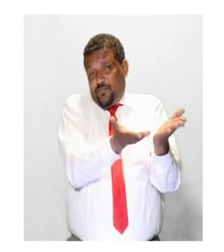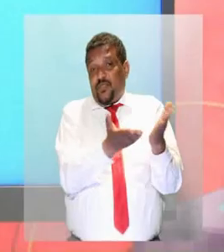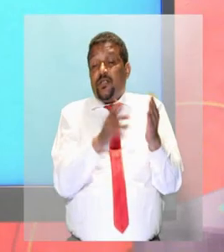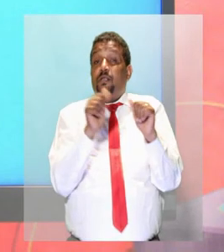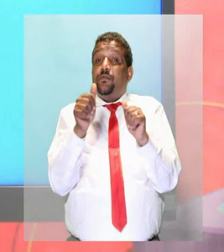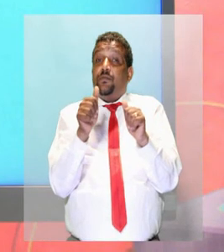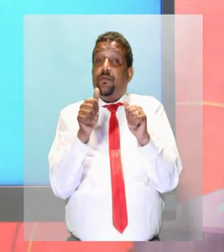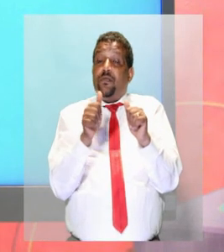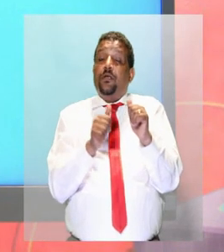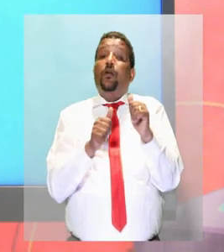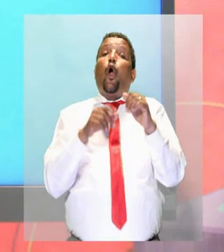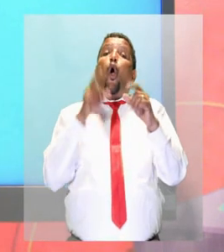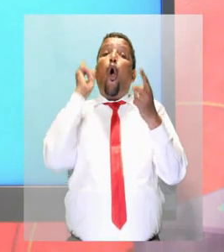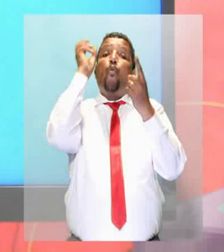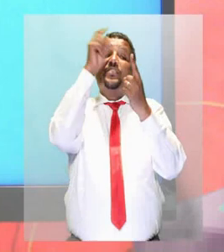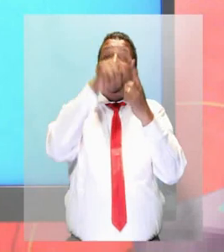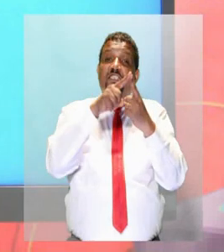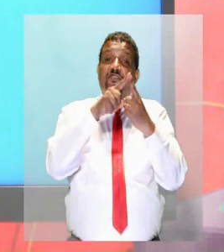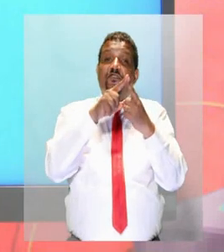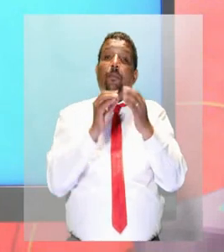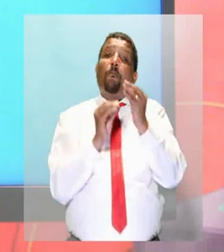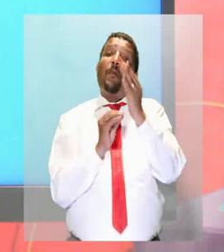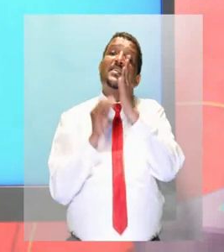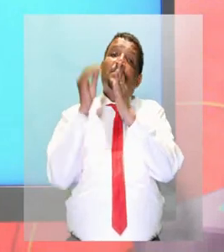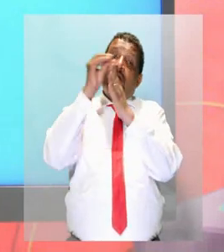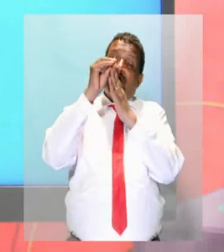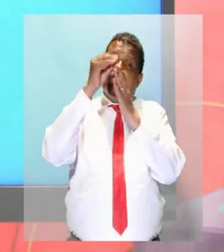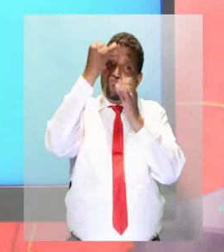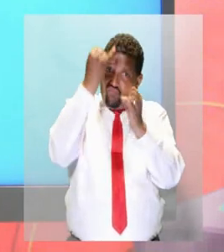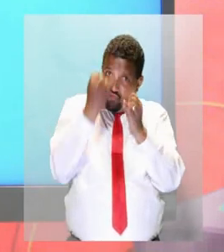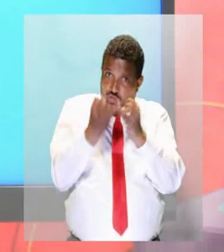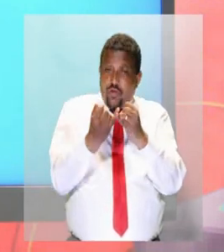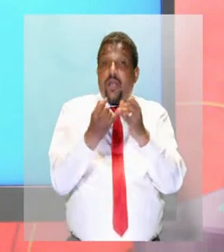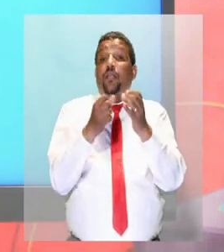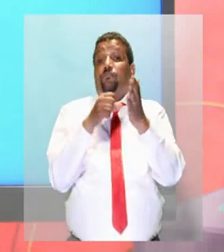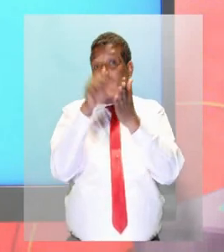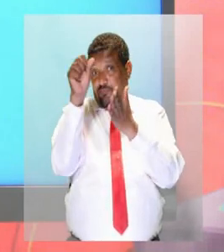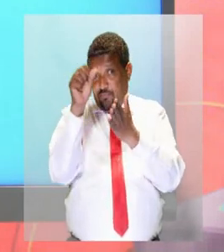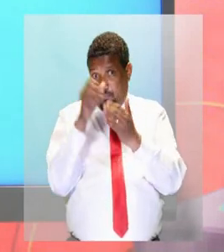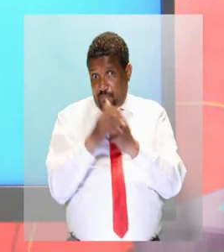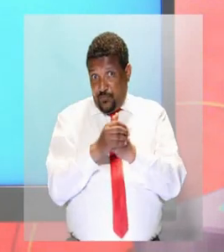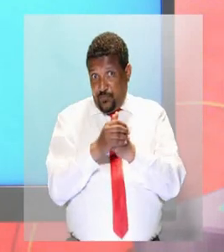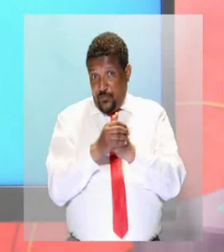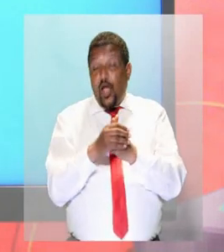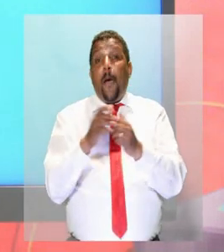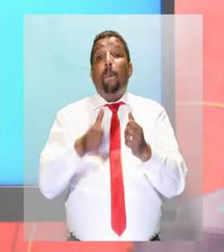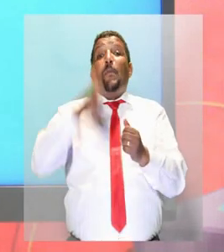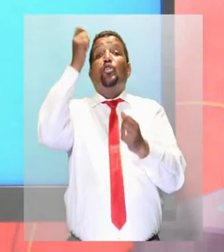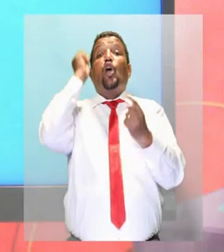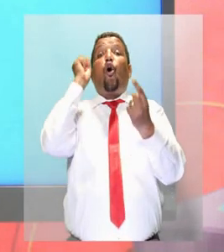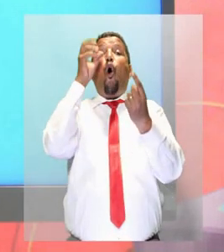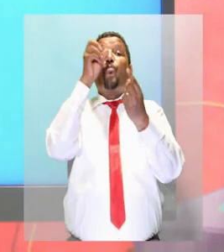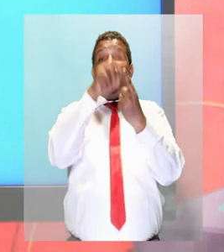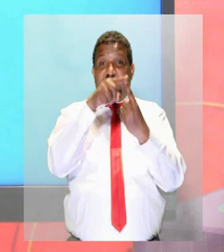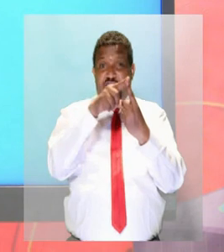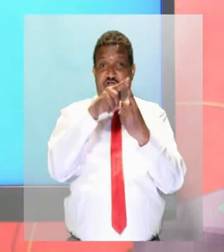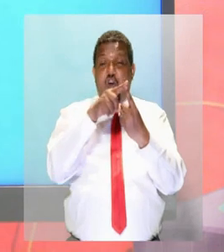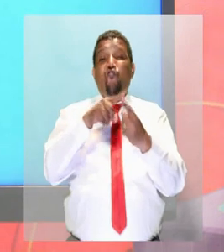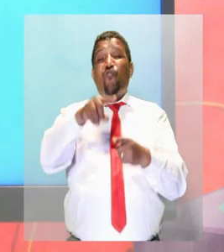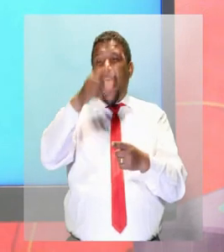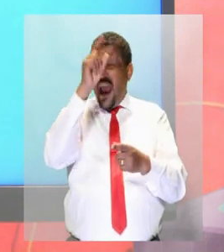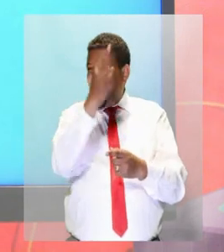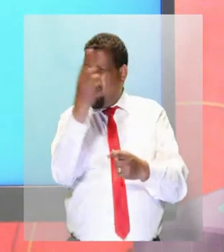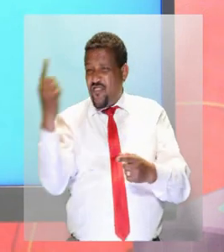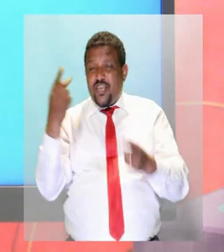its maximum objective is maximizing total utility. The major objective of every